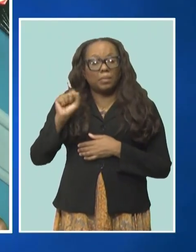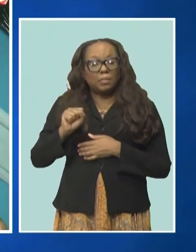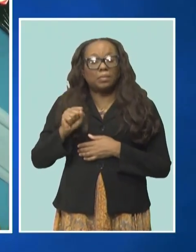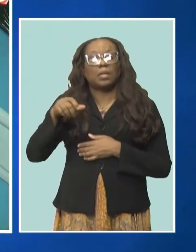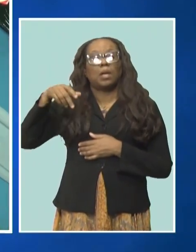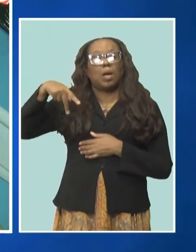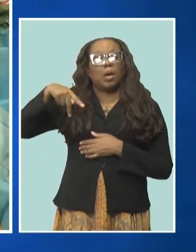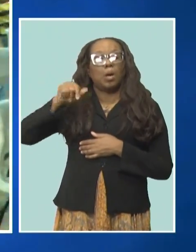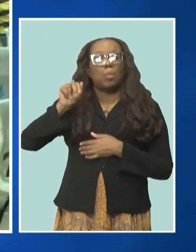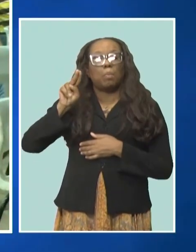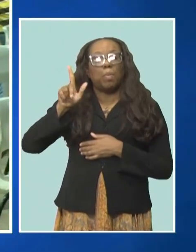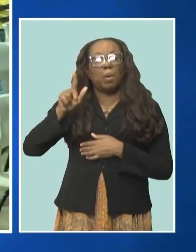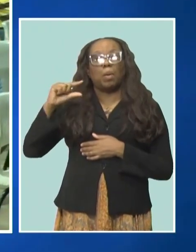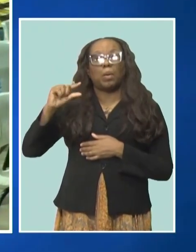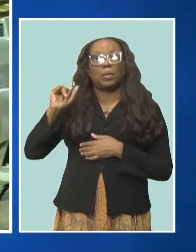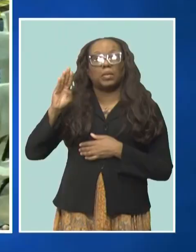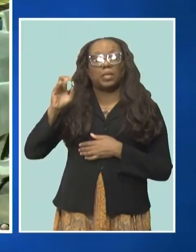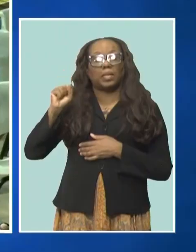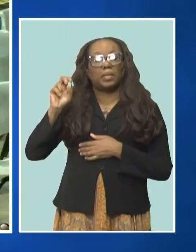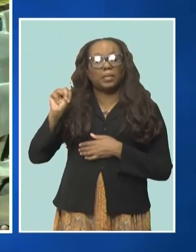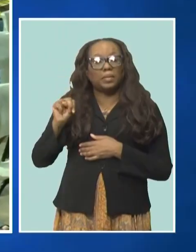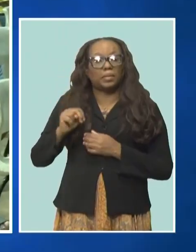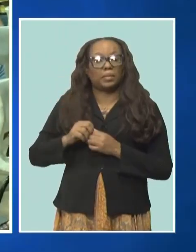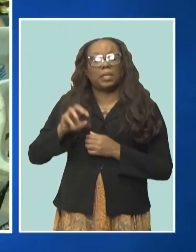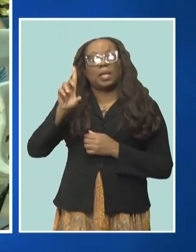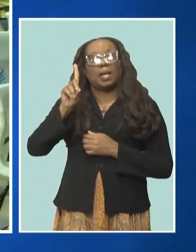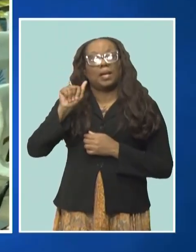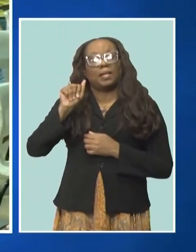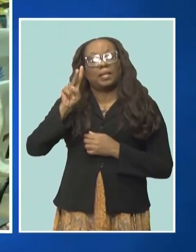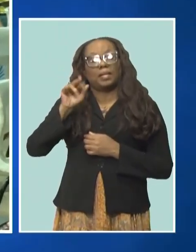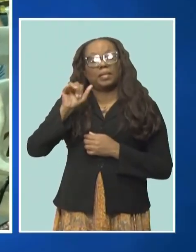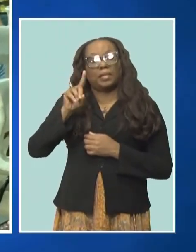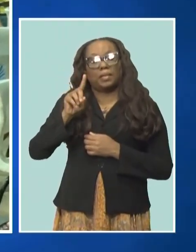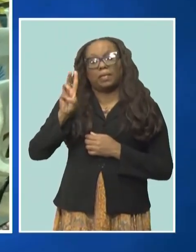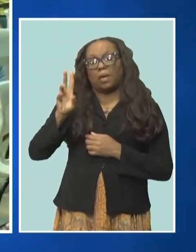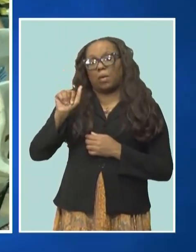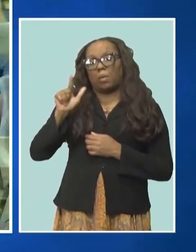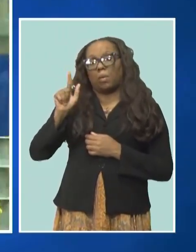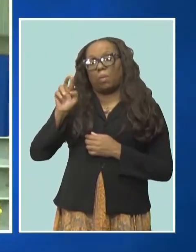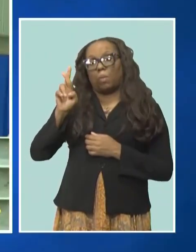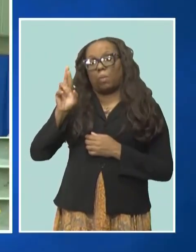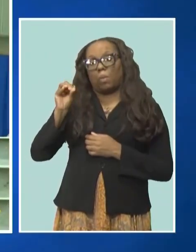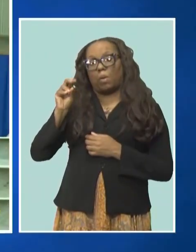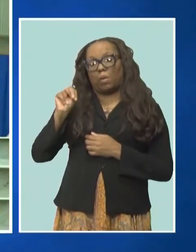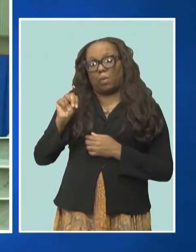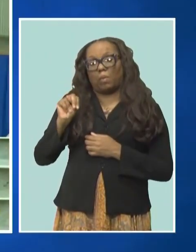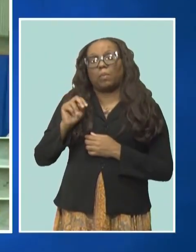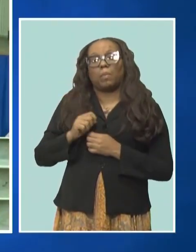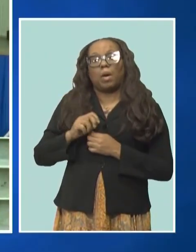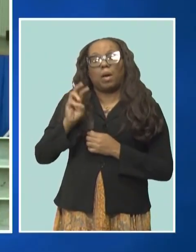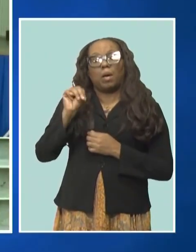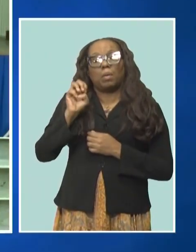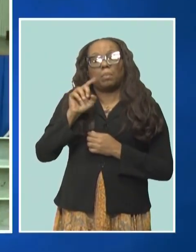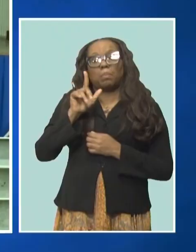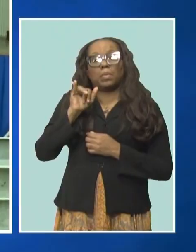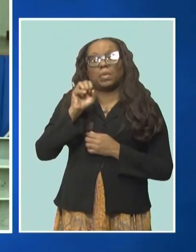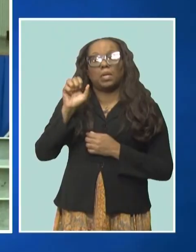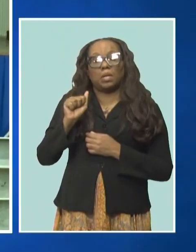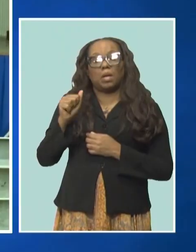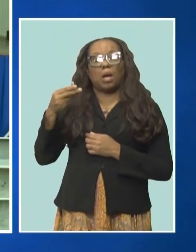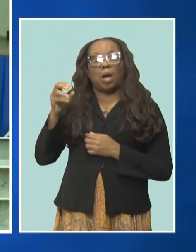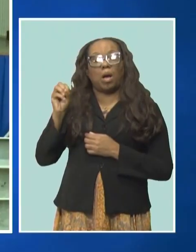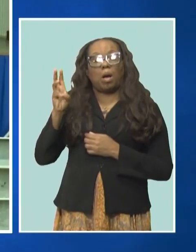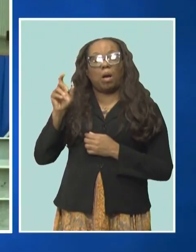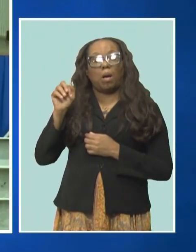James Central. David Waldron will be going after the St. George North seat. Melissa Howard will run in Christchurch